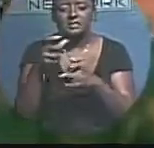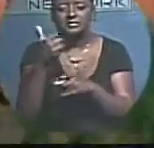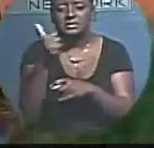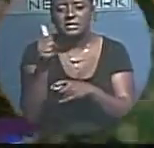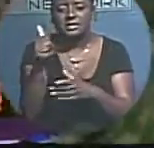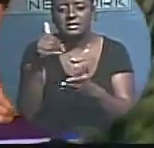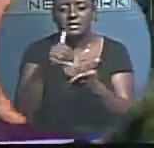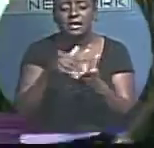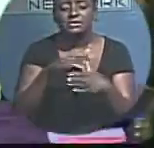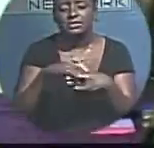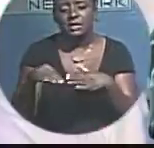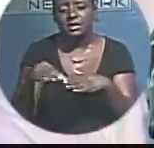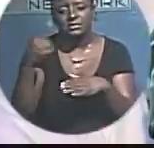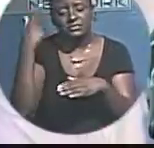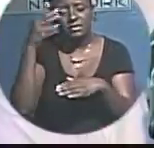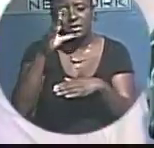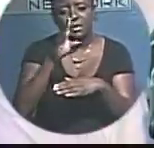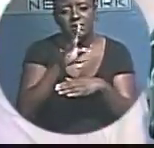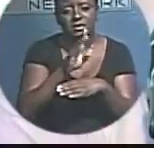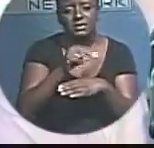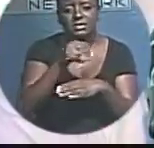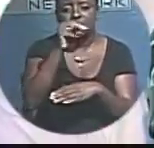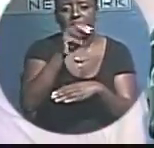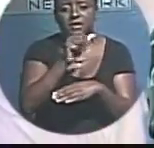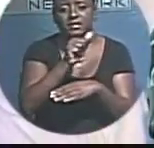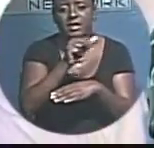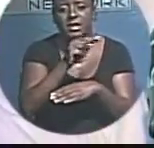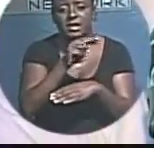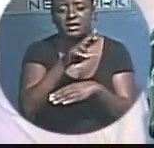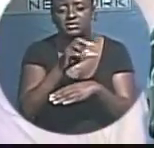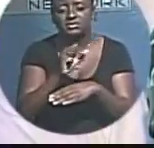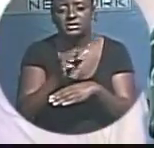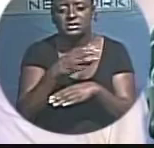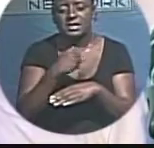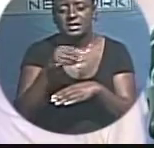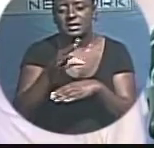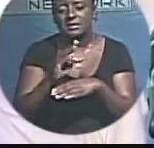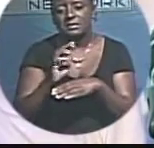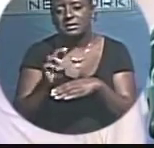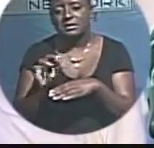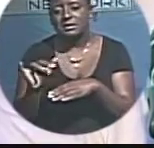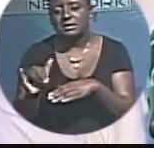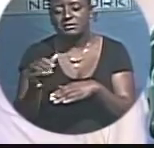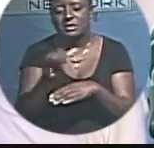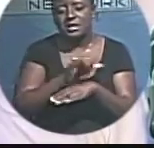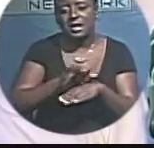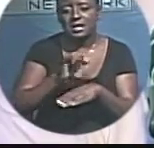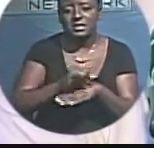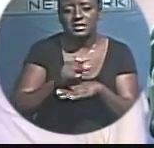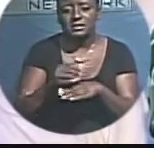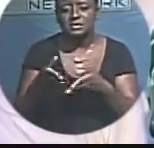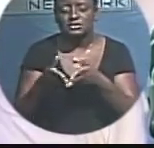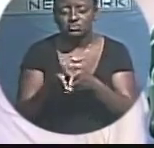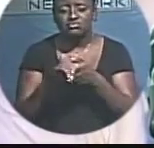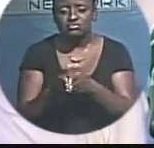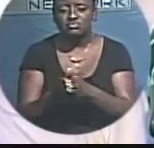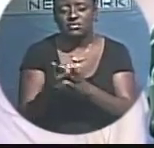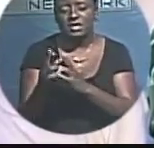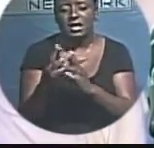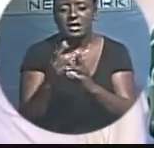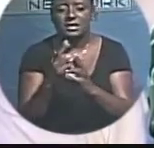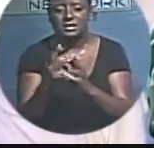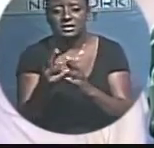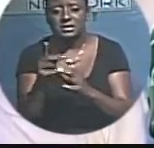Andres Barry Allen's regatta. This man has been doing a lot for regattas. He has assisted us more than one